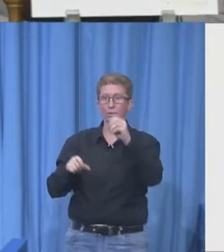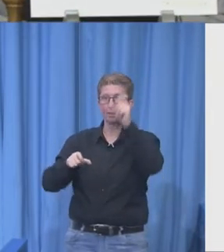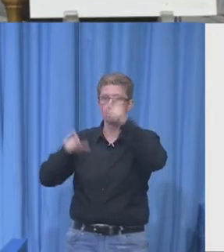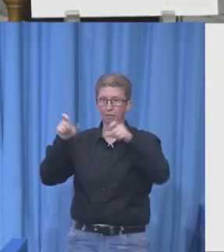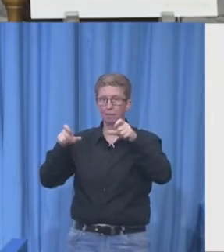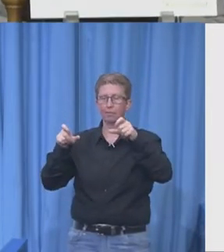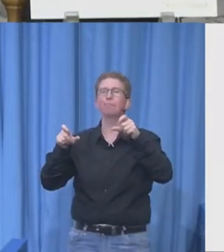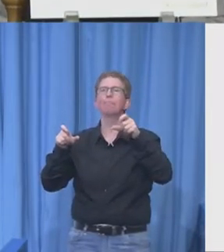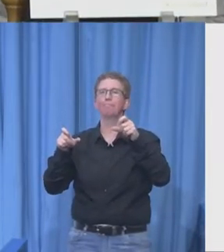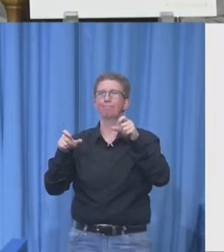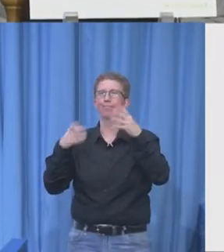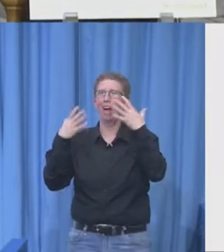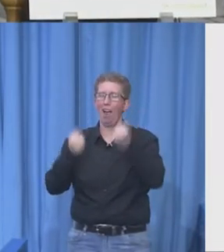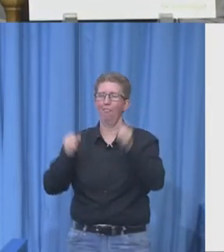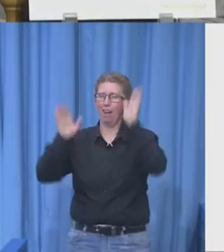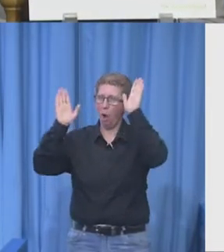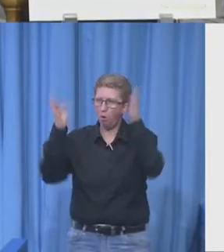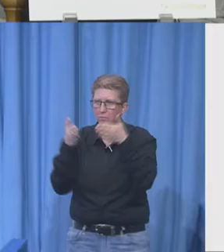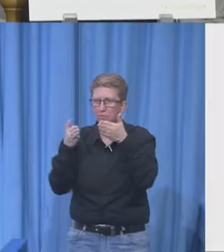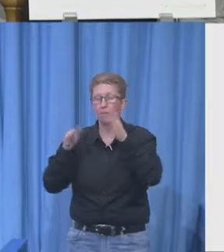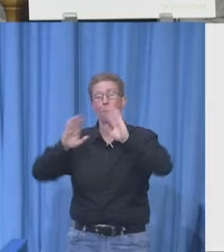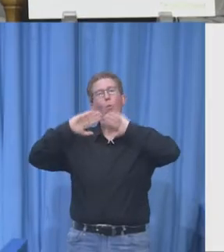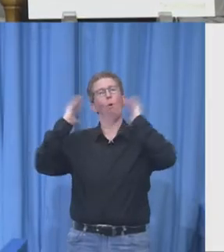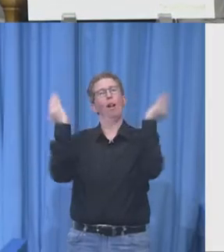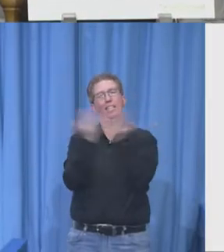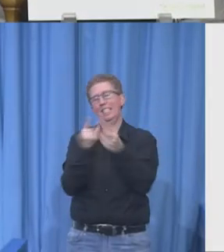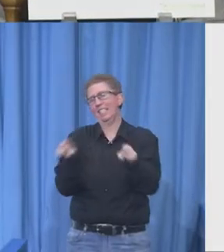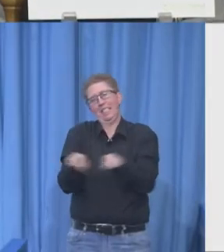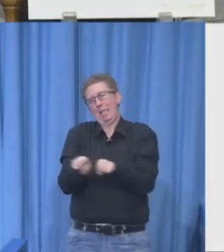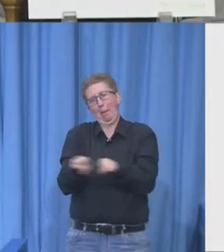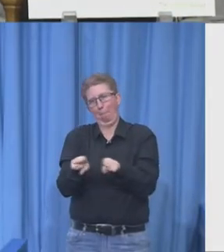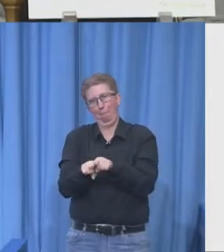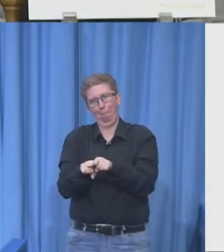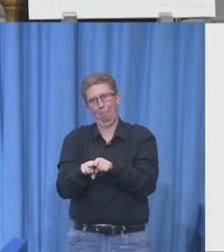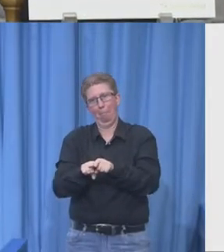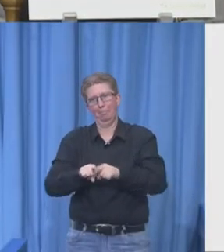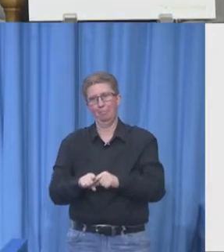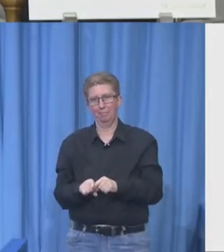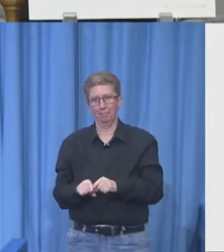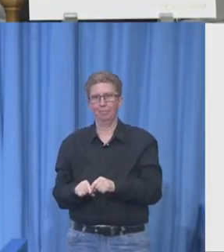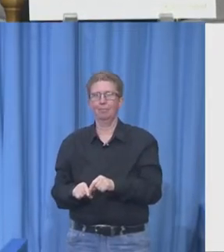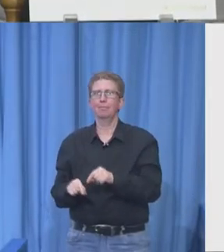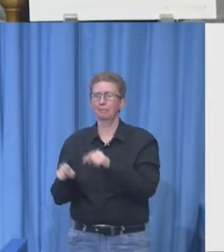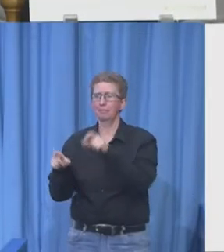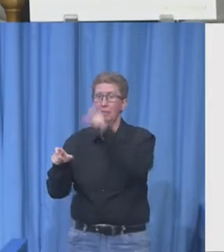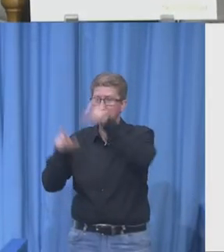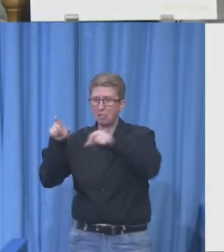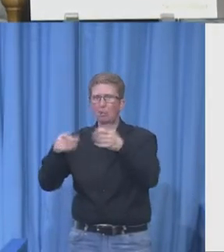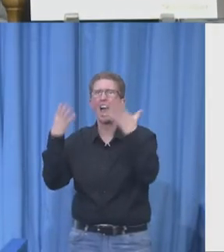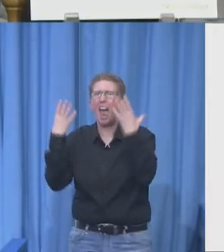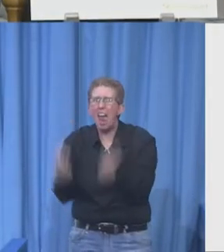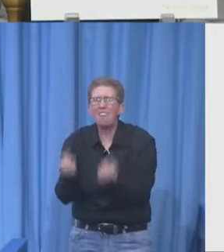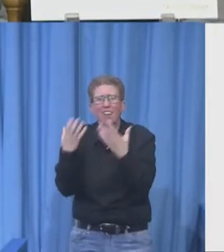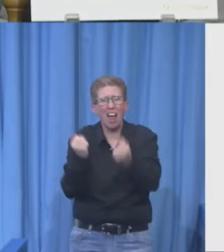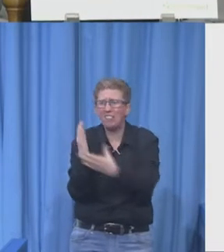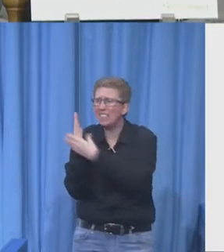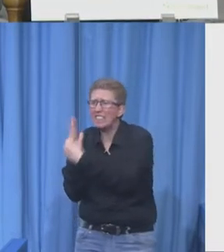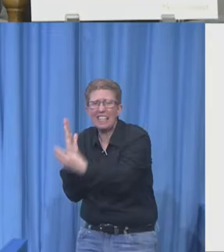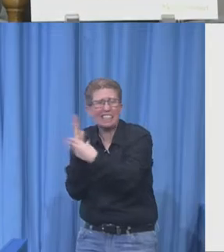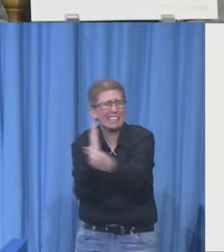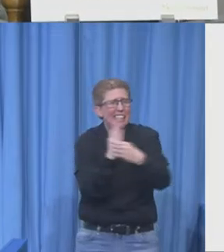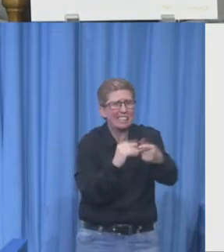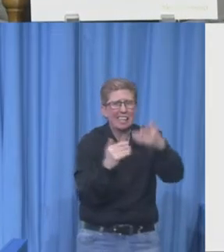the talents of people with autism are very useful to companies, of course, also in Austria. So, in the